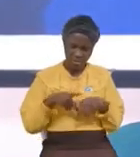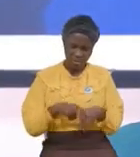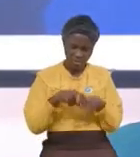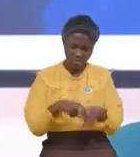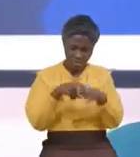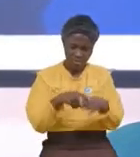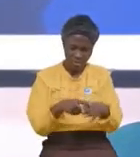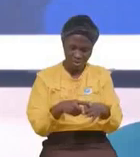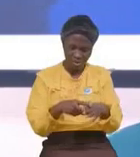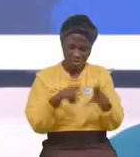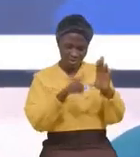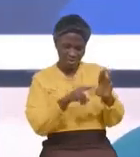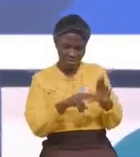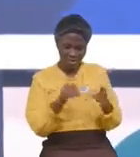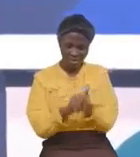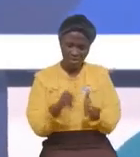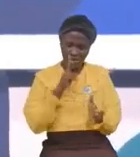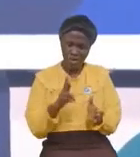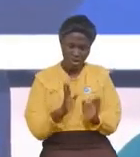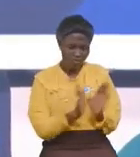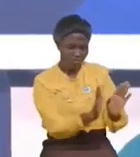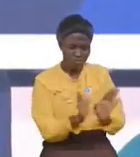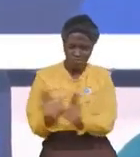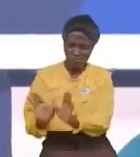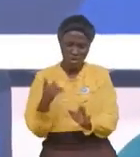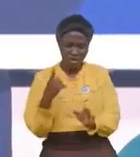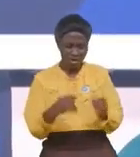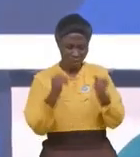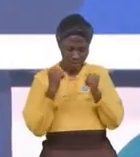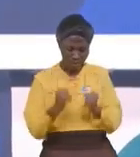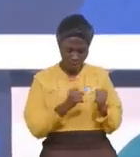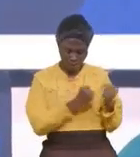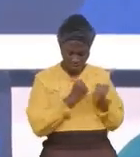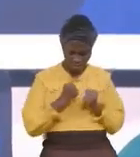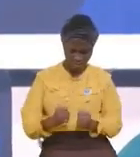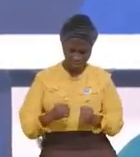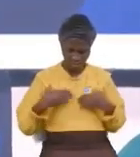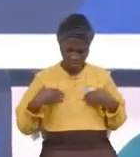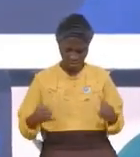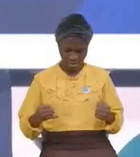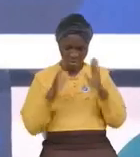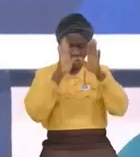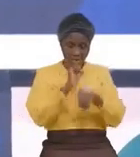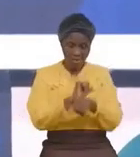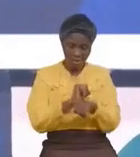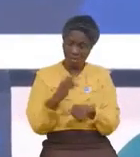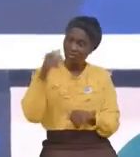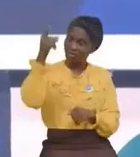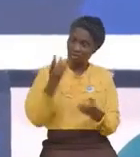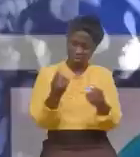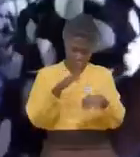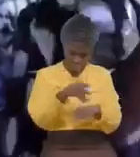you are pushing, the power, the strength, the healing, the miracle of God come upon